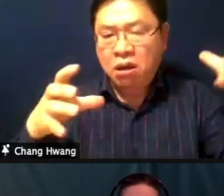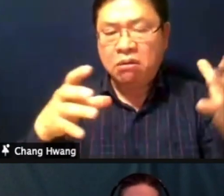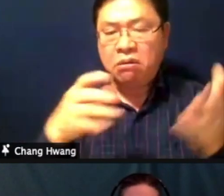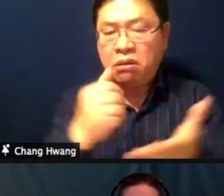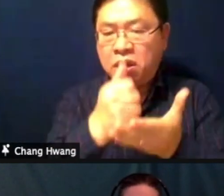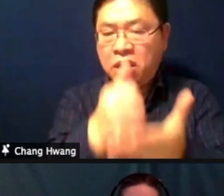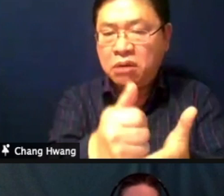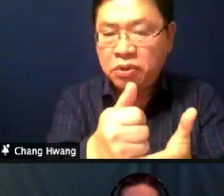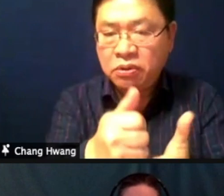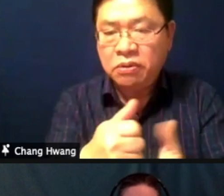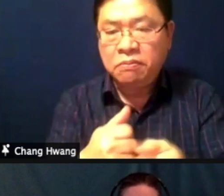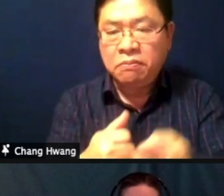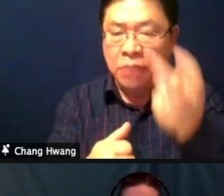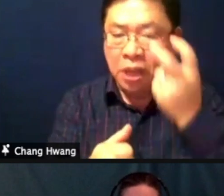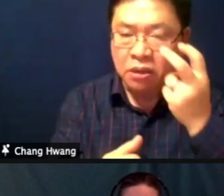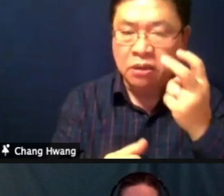Mother of Korean Special Education.